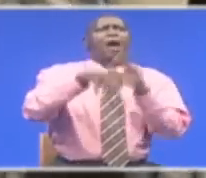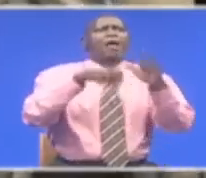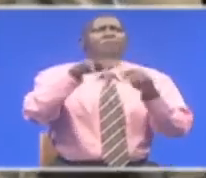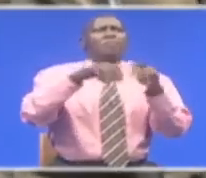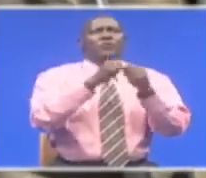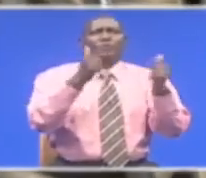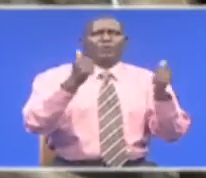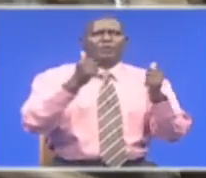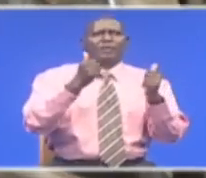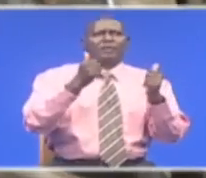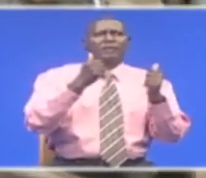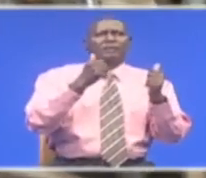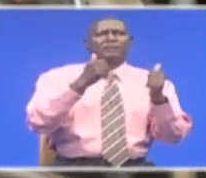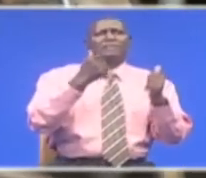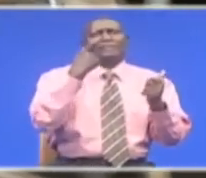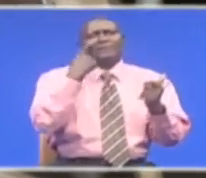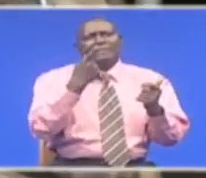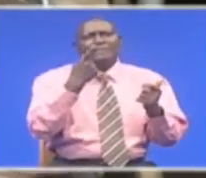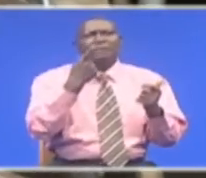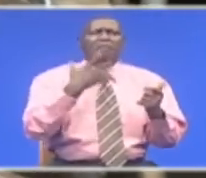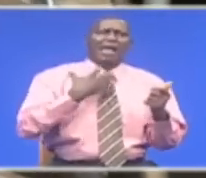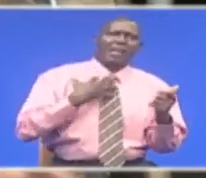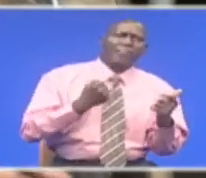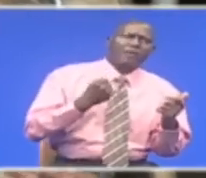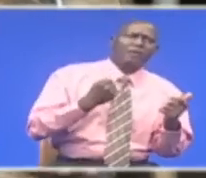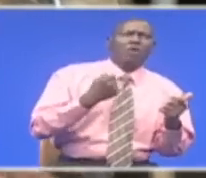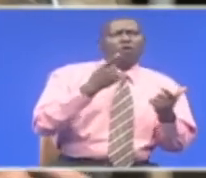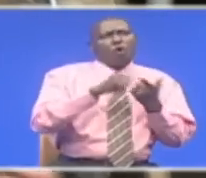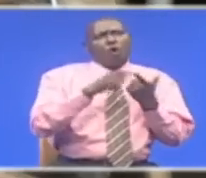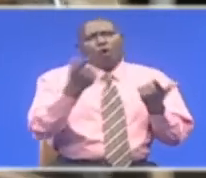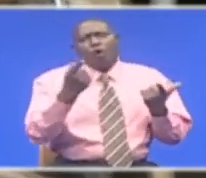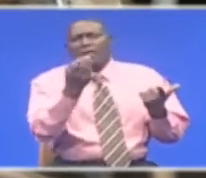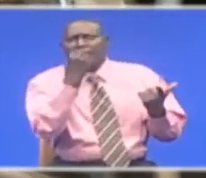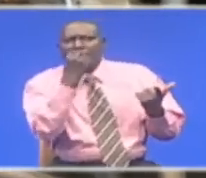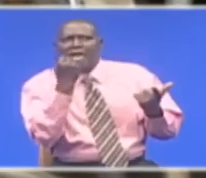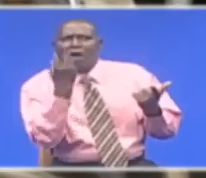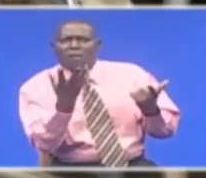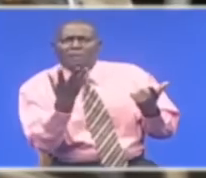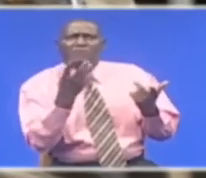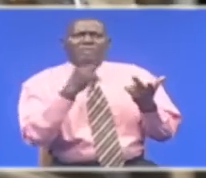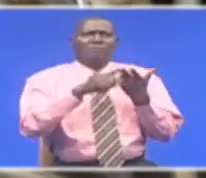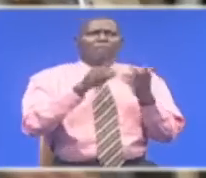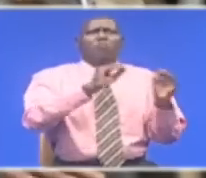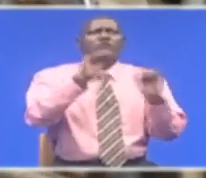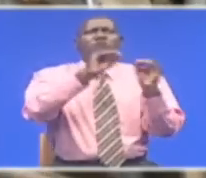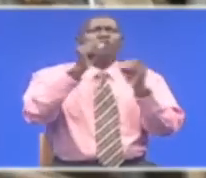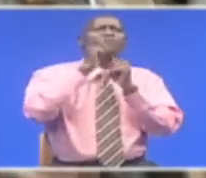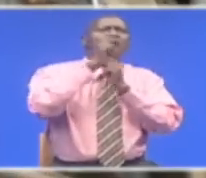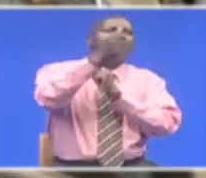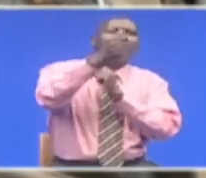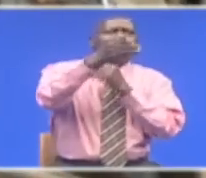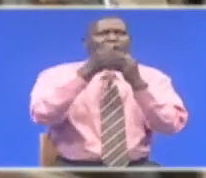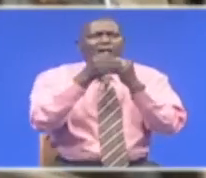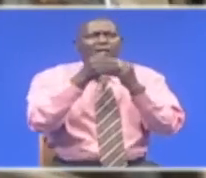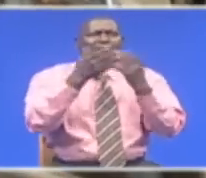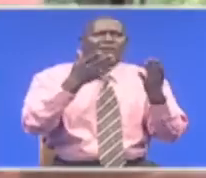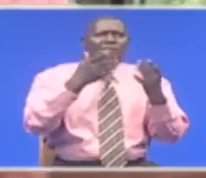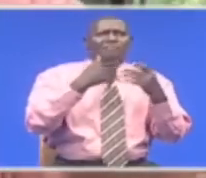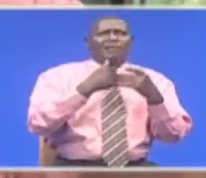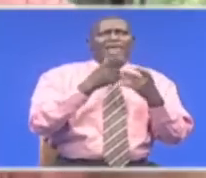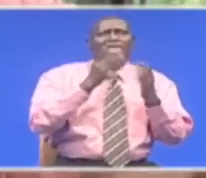tell the farmer the state of health of the animal, has it fed, how much has it eaten, how far has it moved, and if the animal needs to be